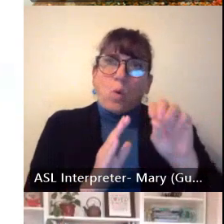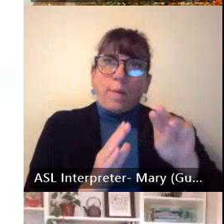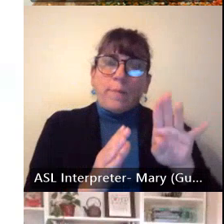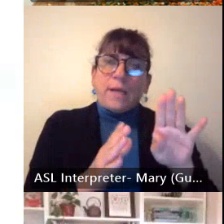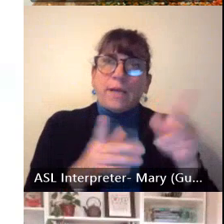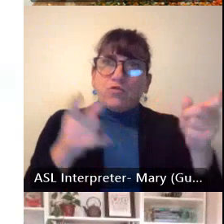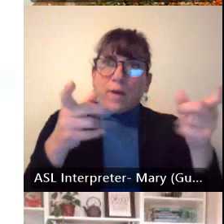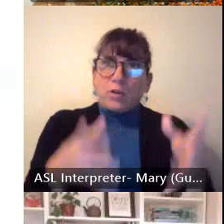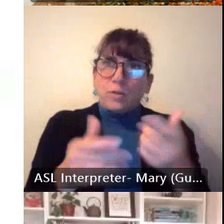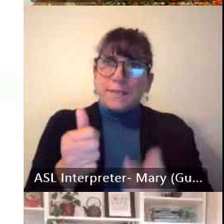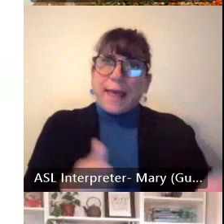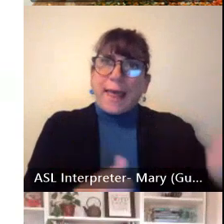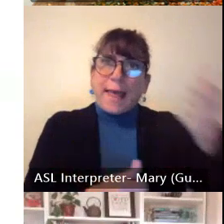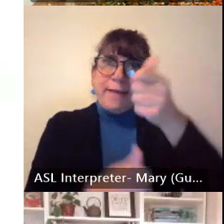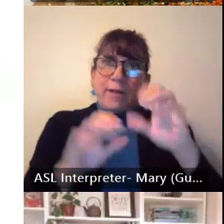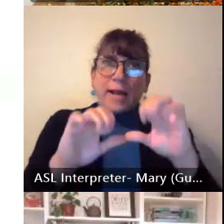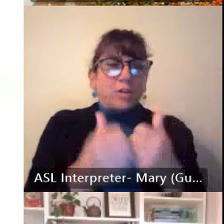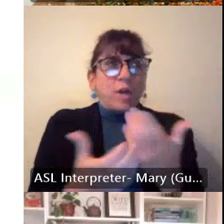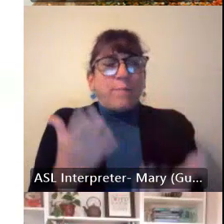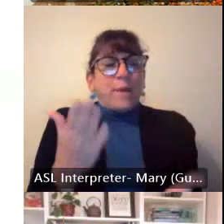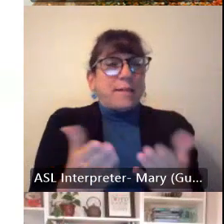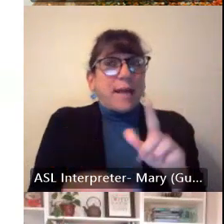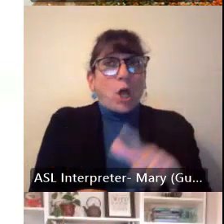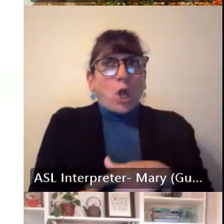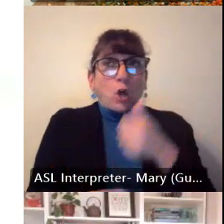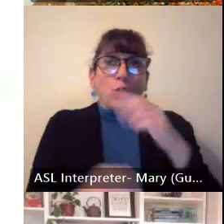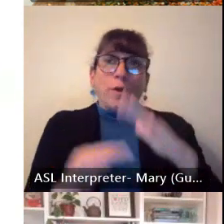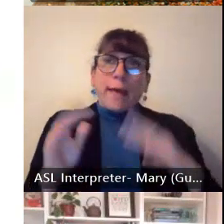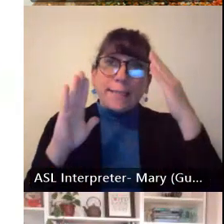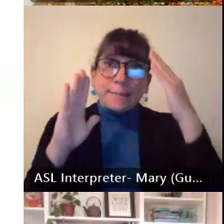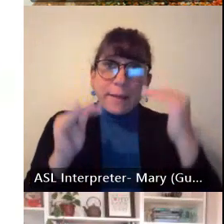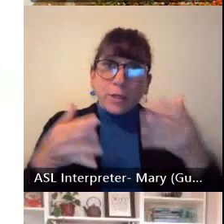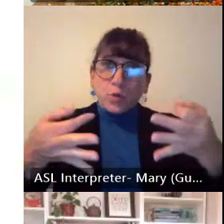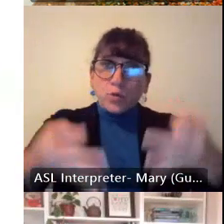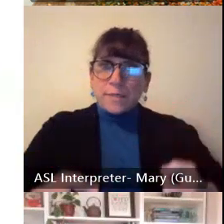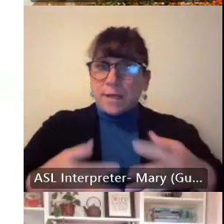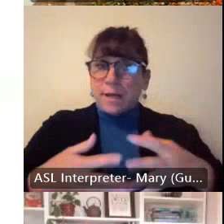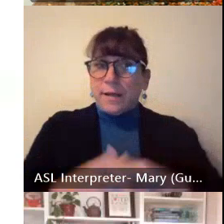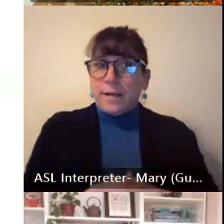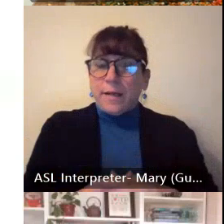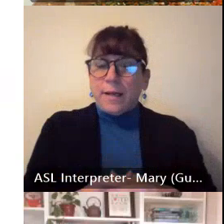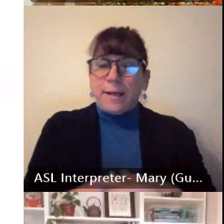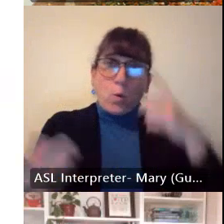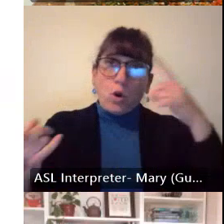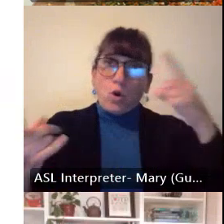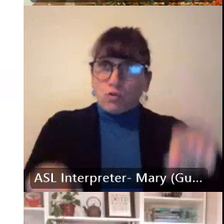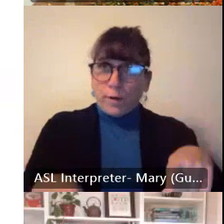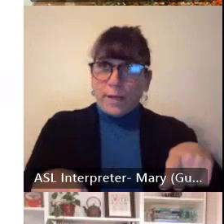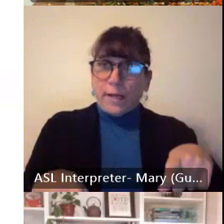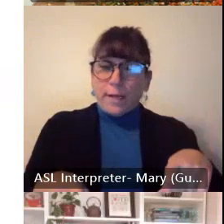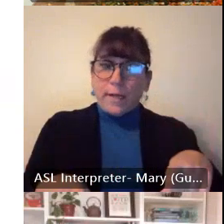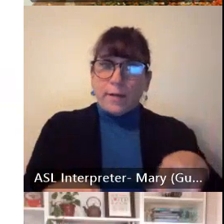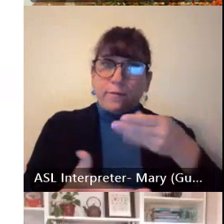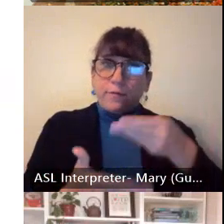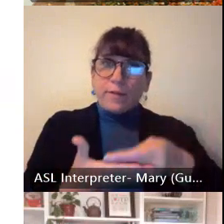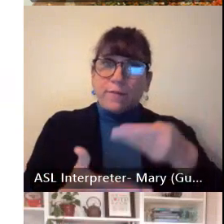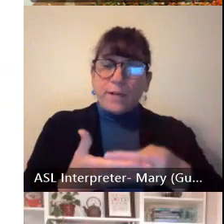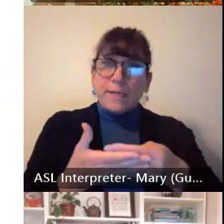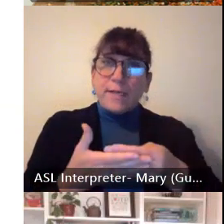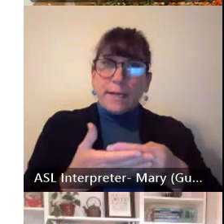an agency may take longer than expected to get to a decision and agreement on the funding level